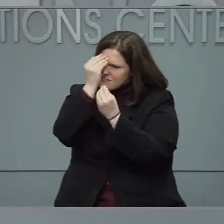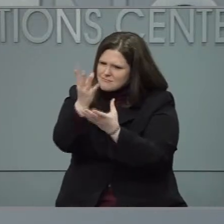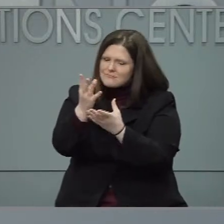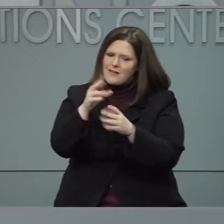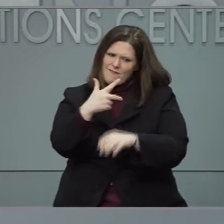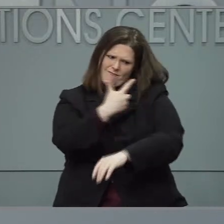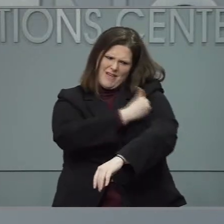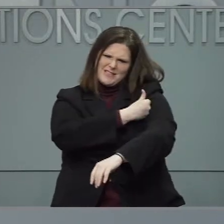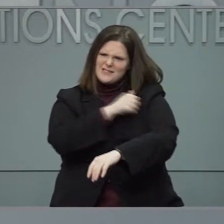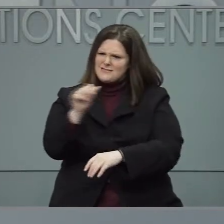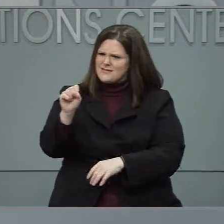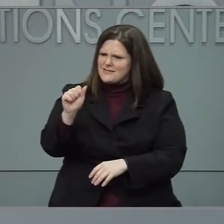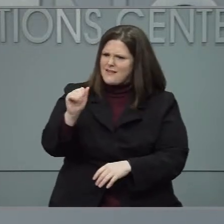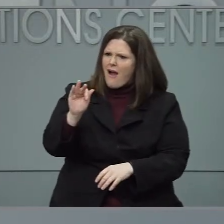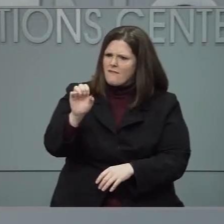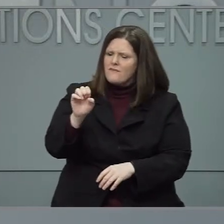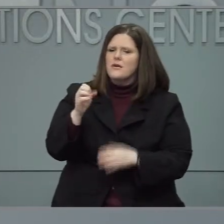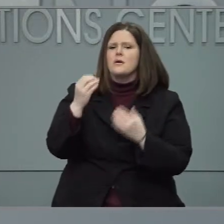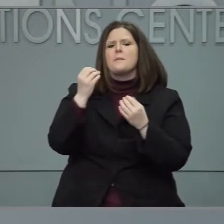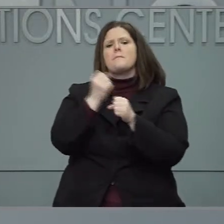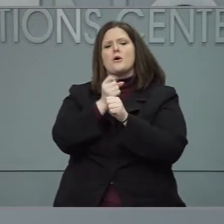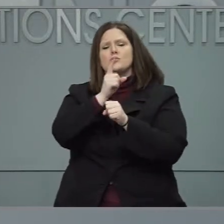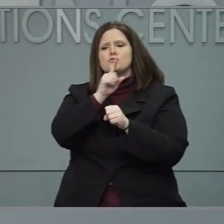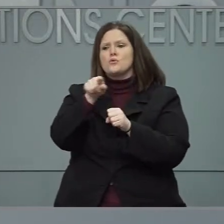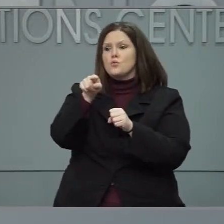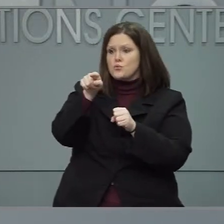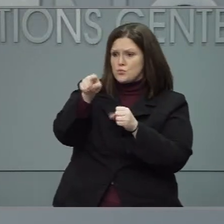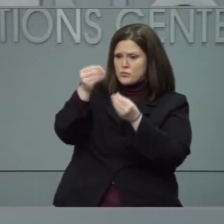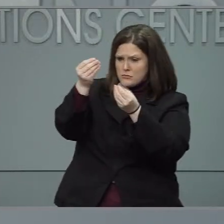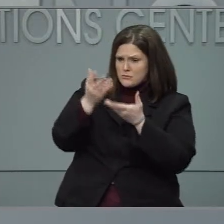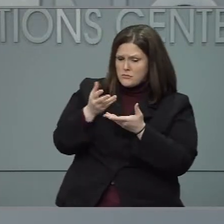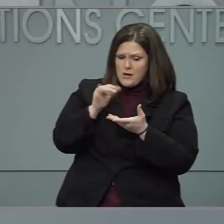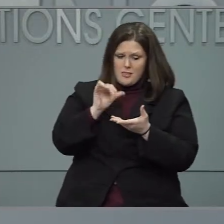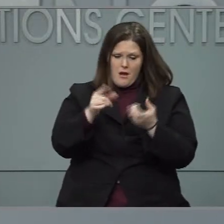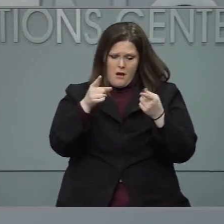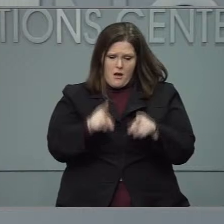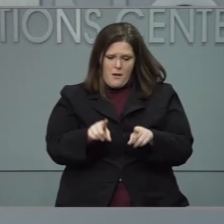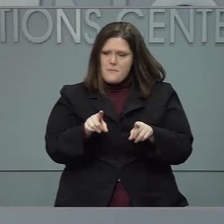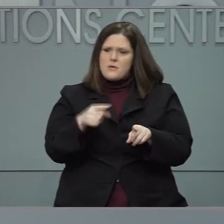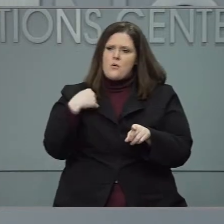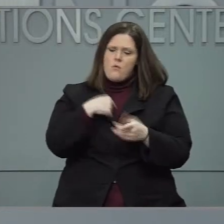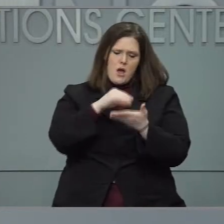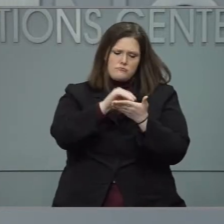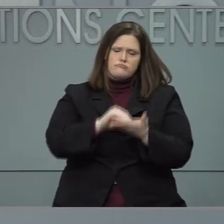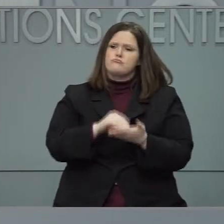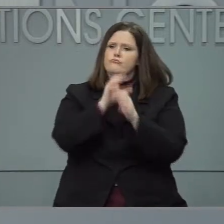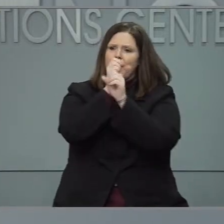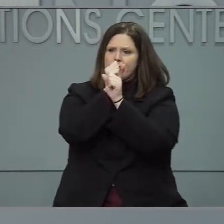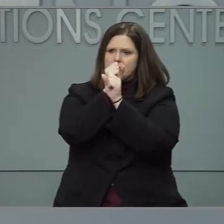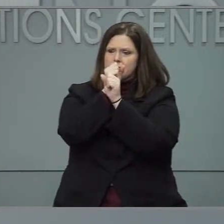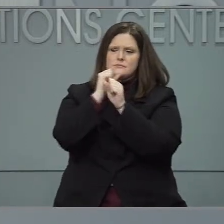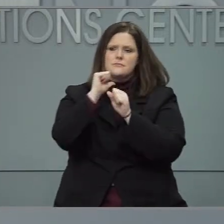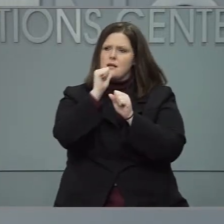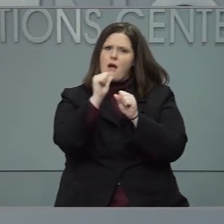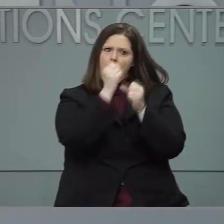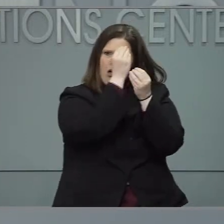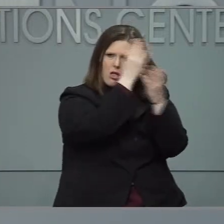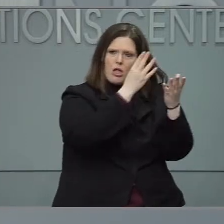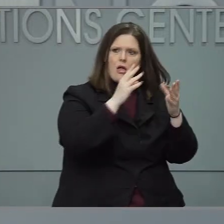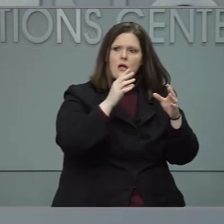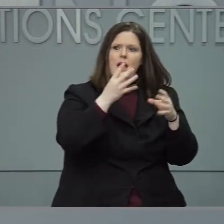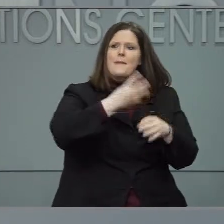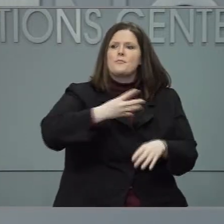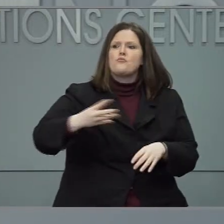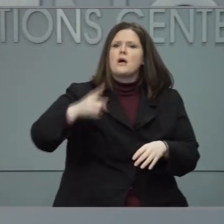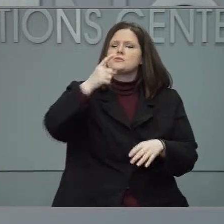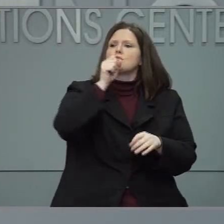to know that their information that they give to us at a vaccine event is private, and we do not share that with any immigration officials. So there are a lot